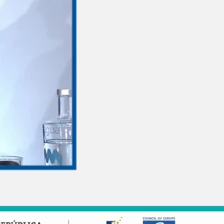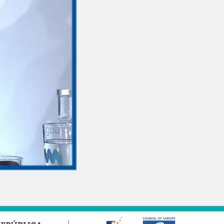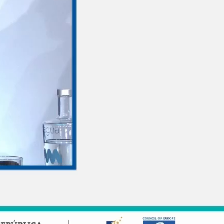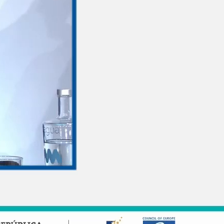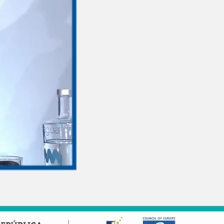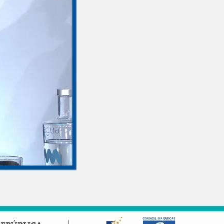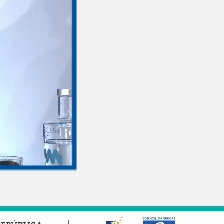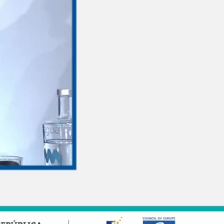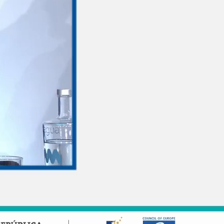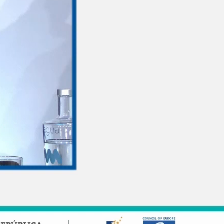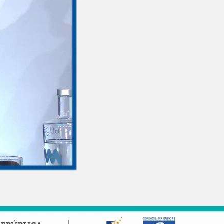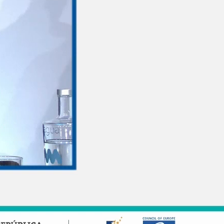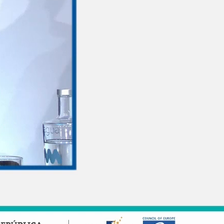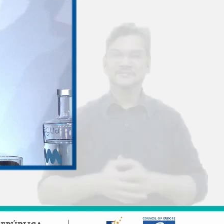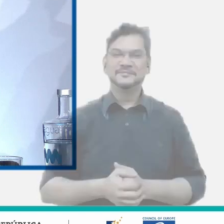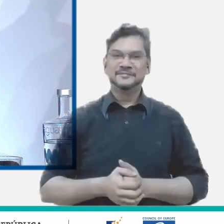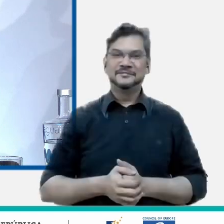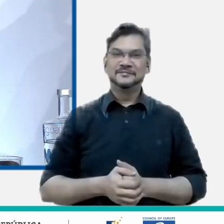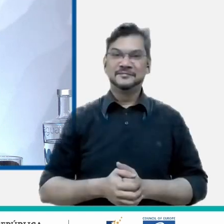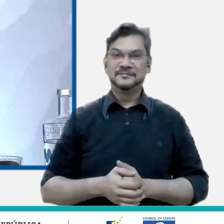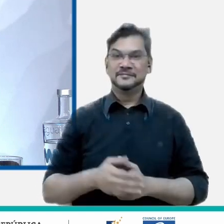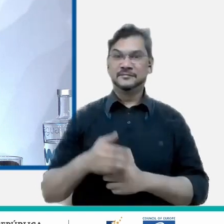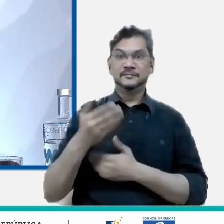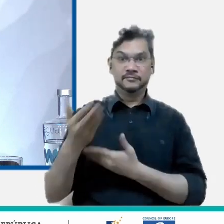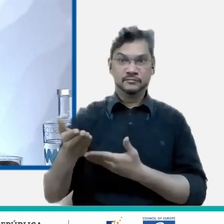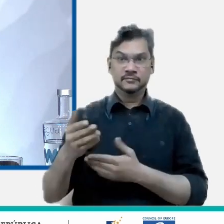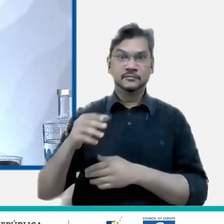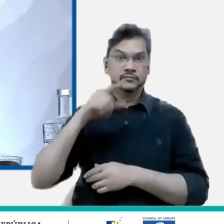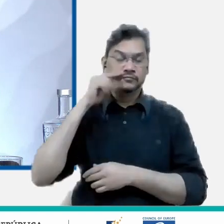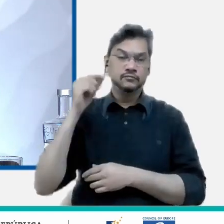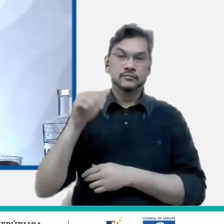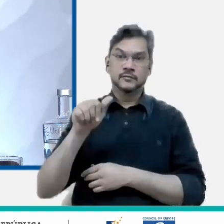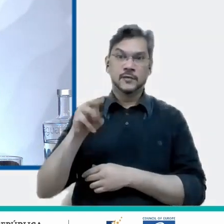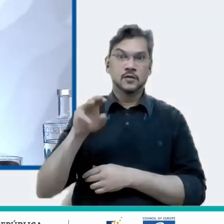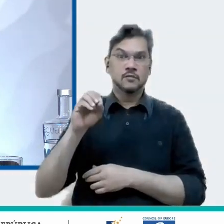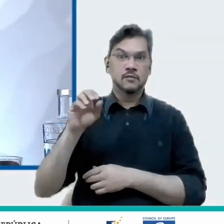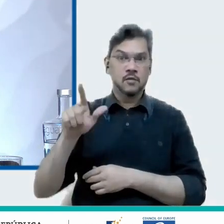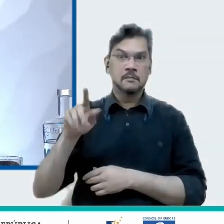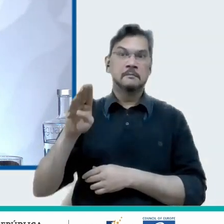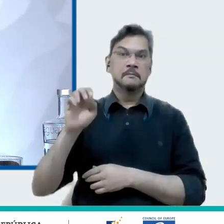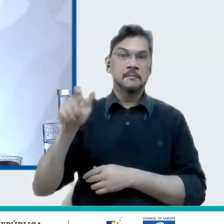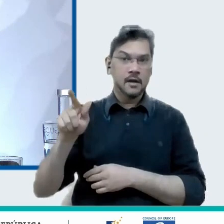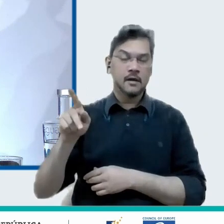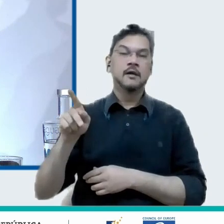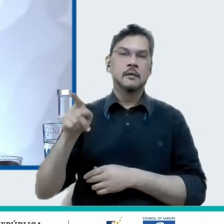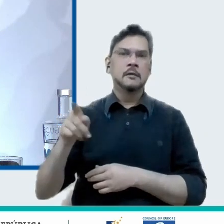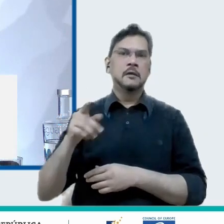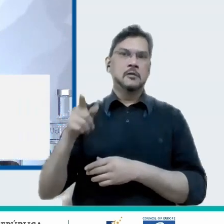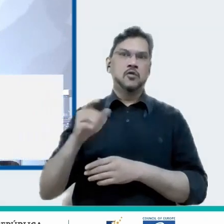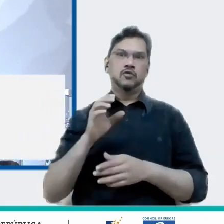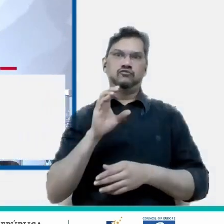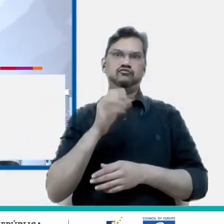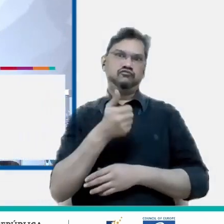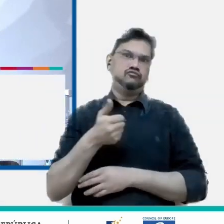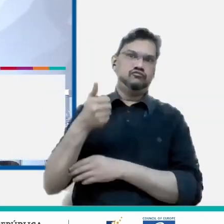It's my pleasure to welcome Mr. Almazbek Aidakeyev, who is the chair of the National Platform for Disaster Risk Reduction for the Kyrgyz